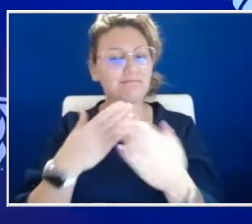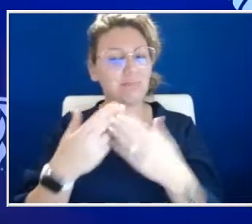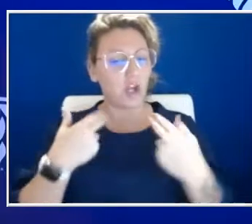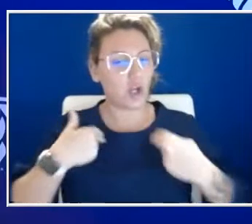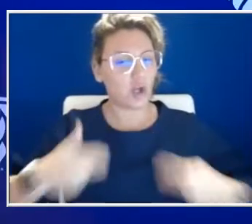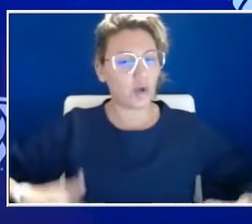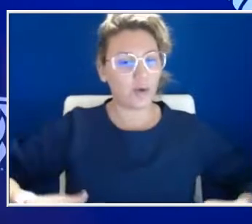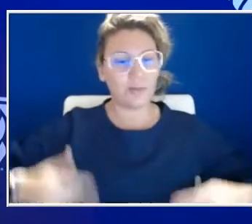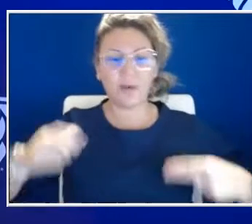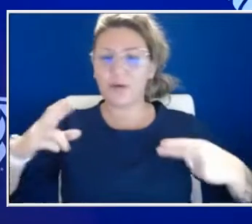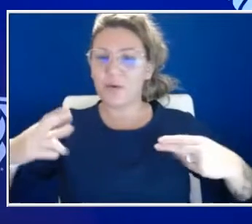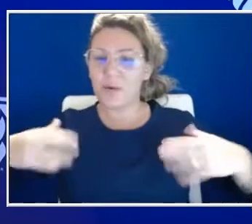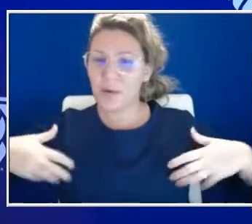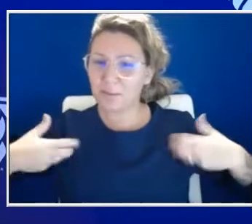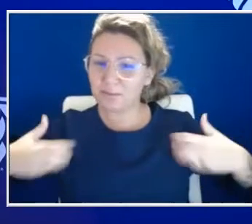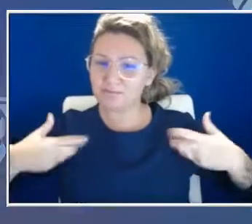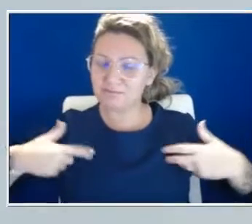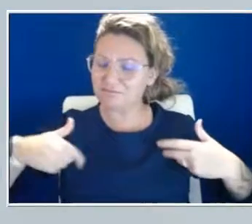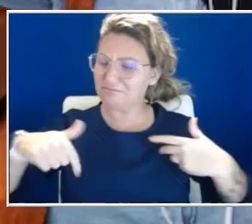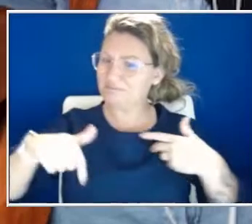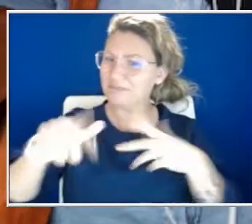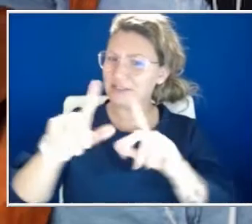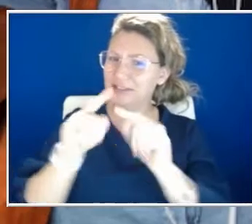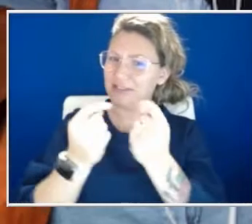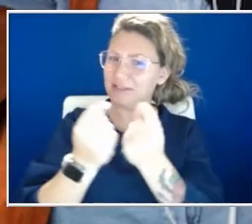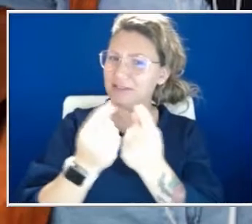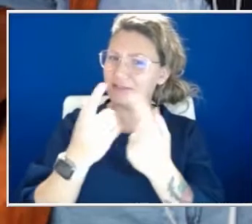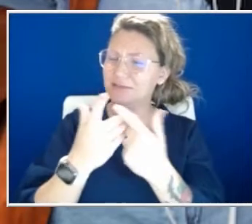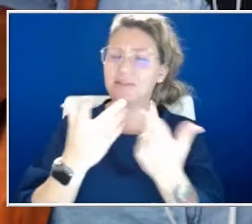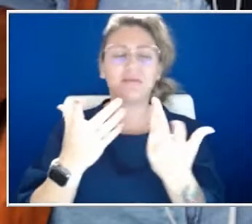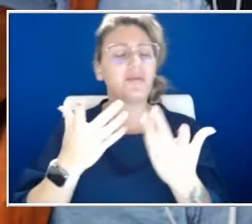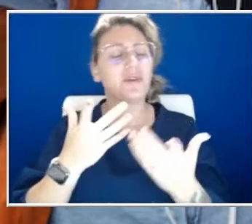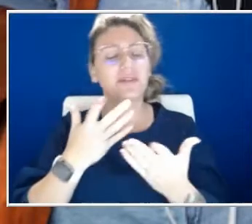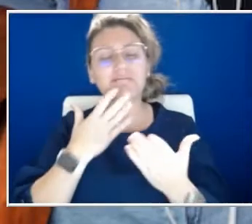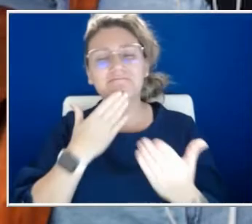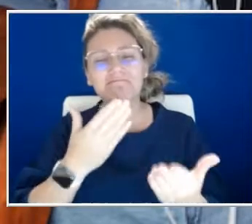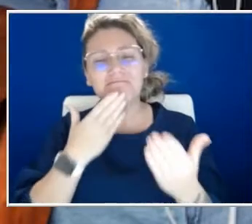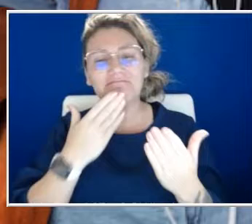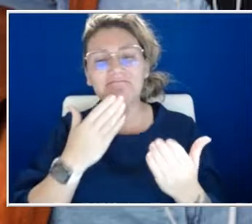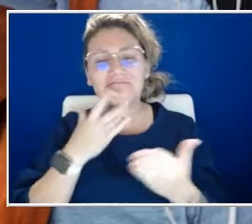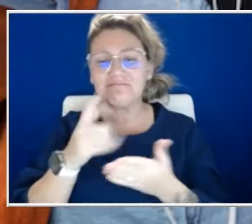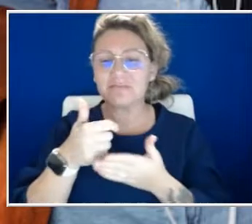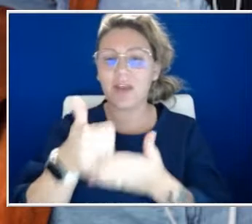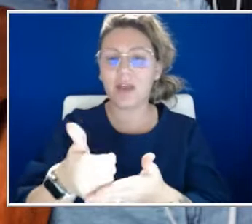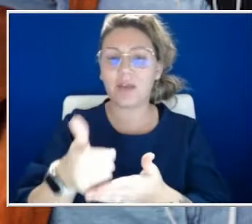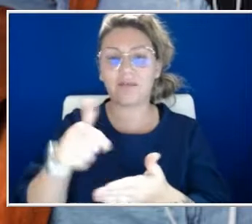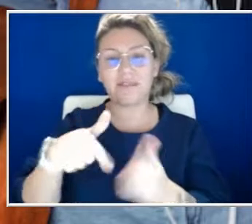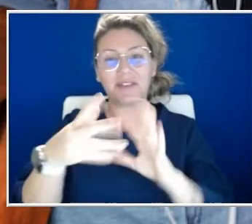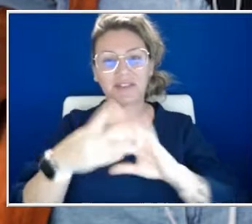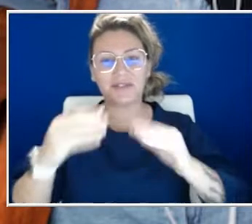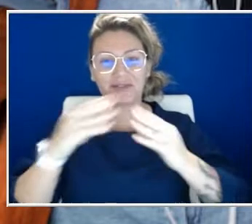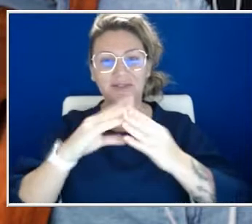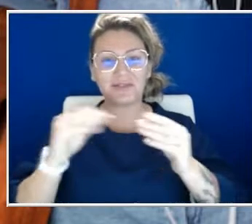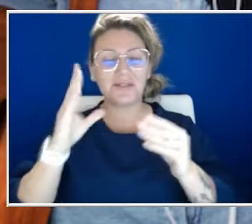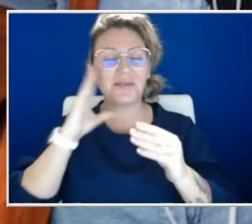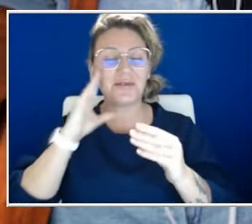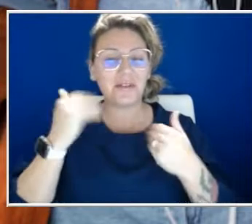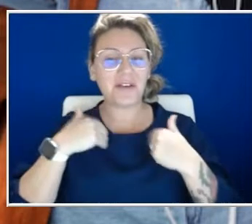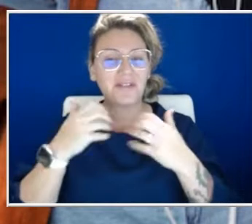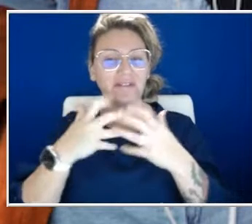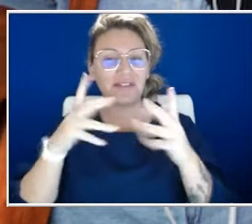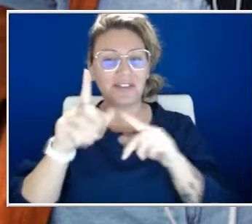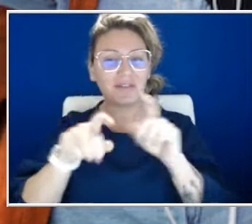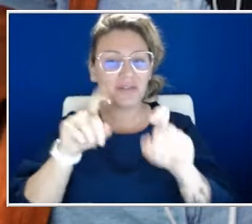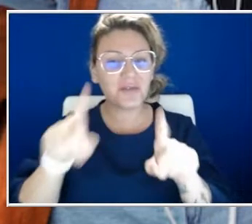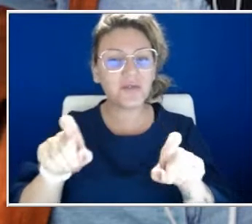team was humbled to be asked to help out. We know that this story will bring in a bunch of questions. We certainly had them too, so get them sent in through the